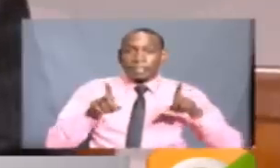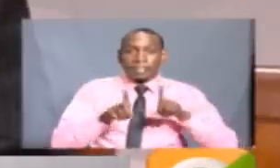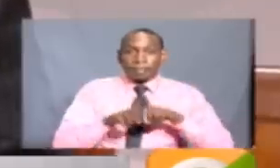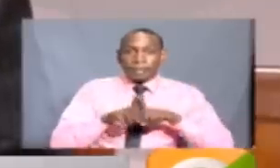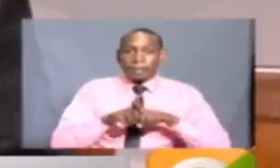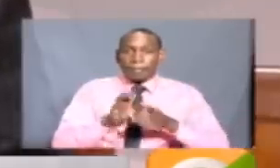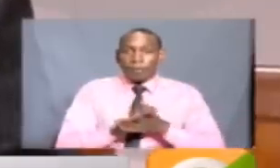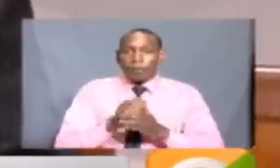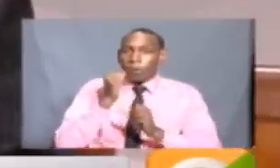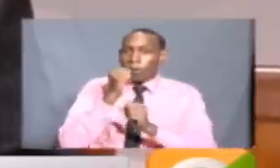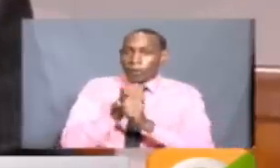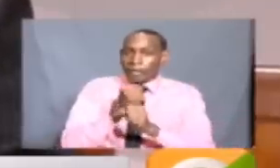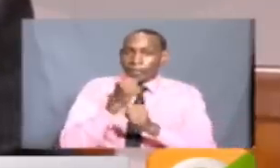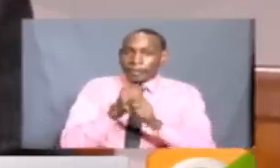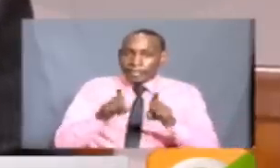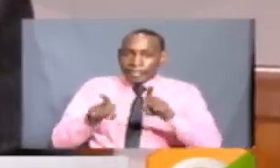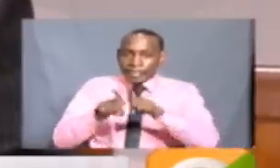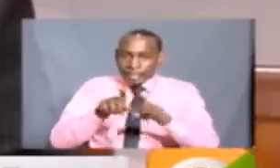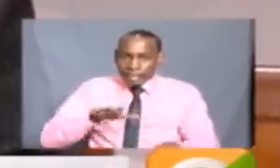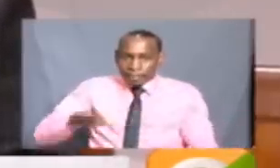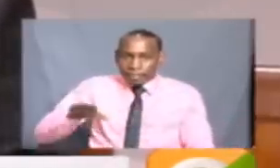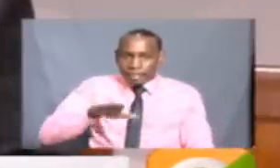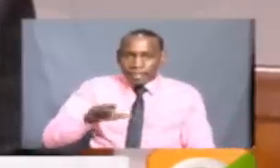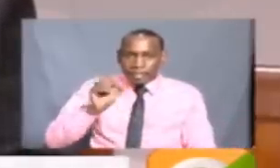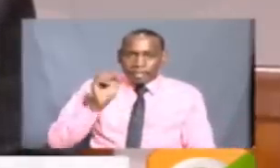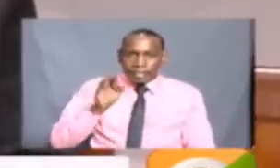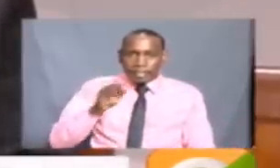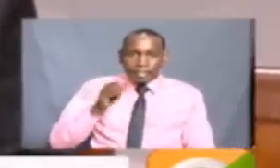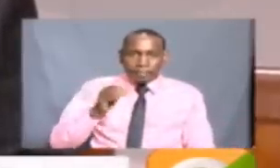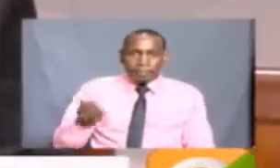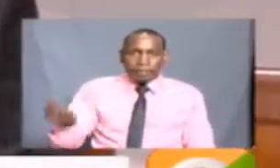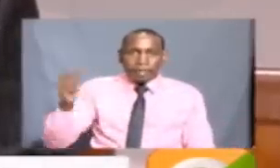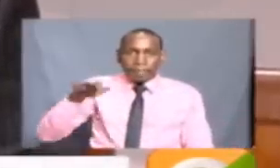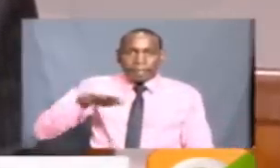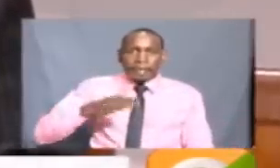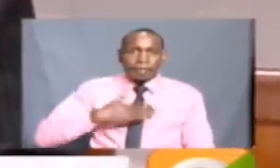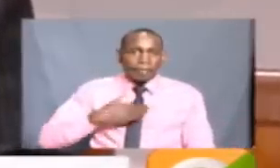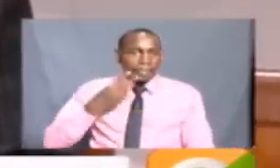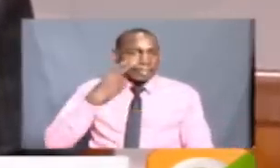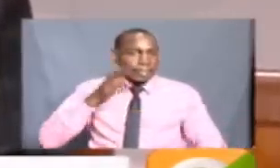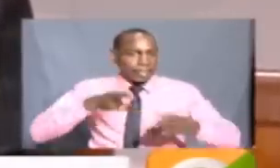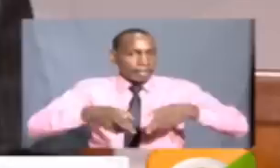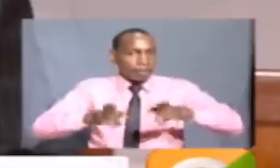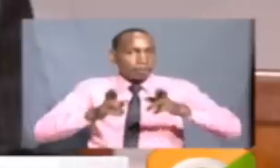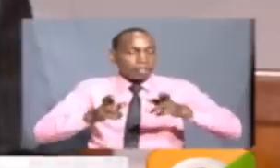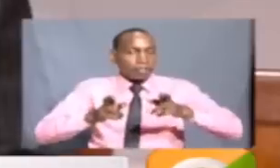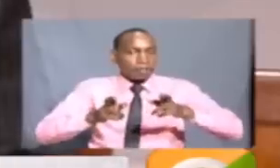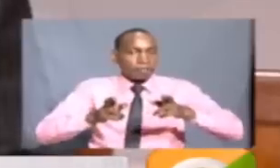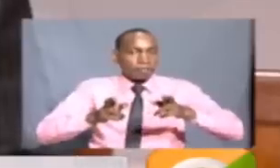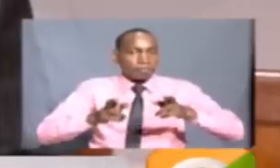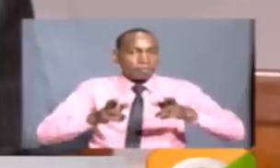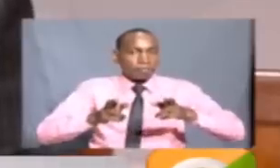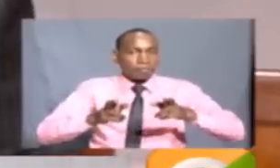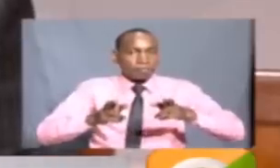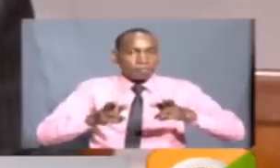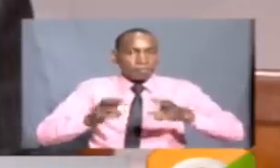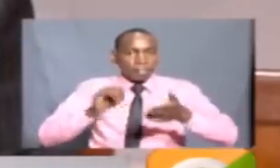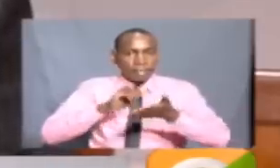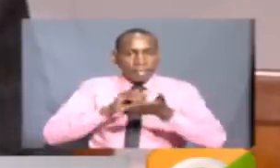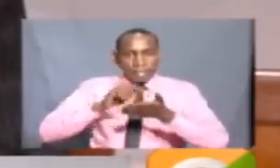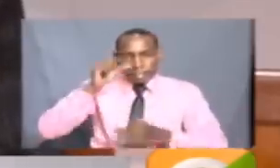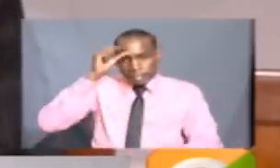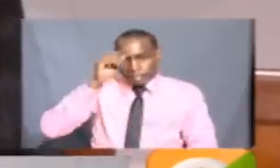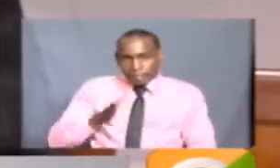in the same place. You know, if you come to a Manyudia, you will find some roads there. Of course, Paranya is trying